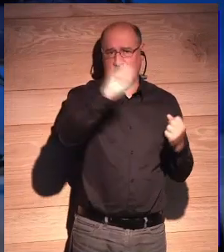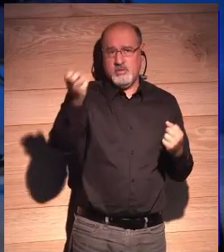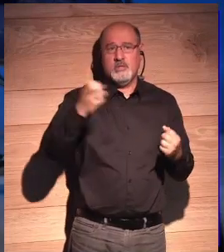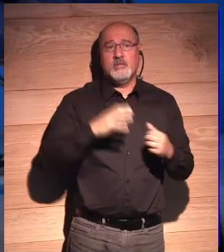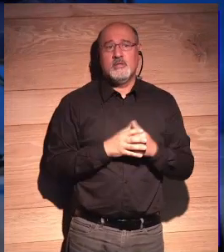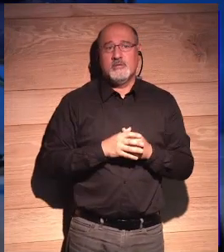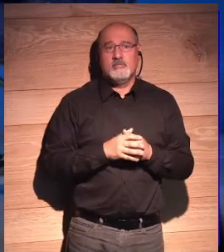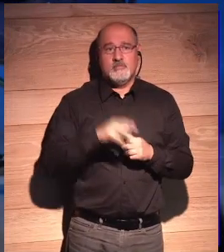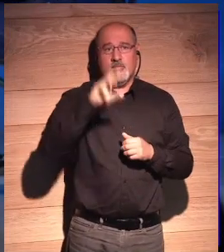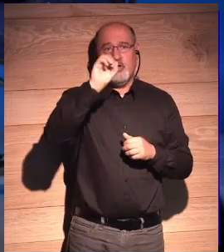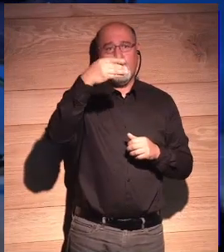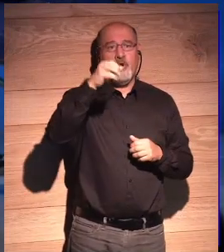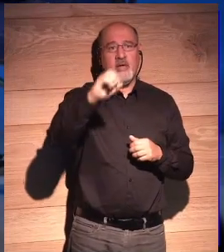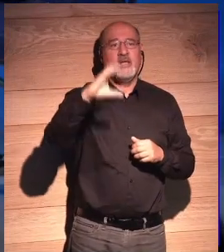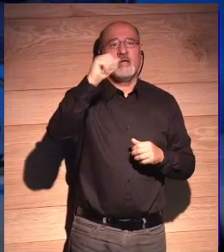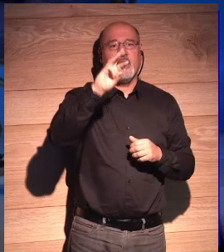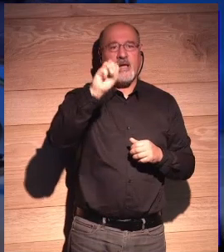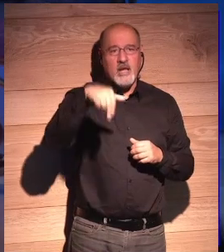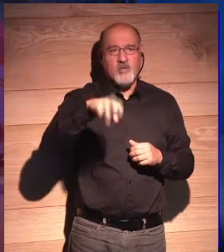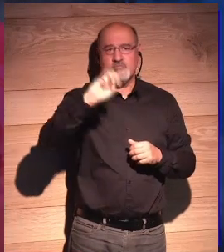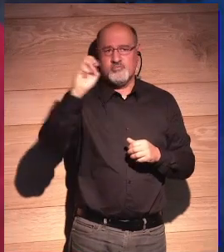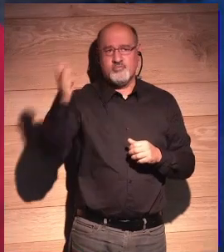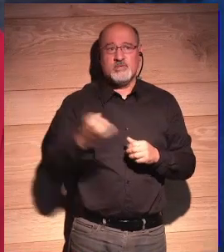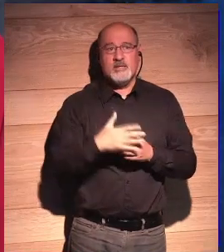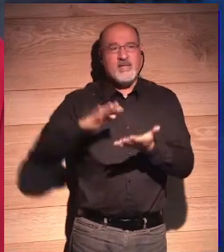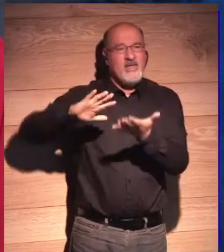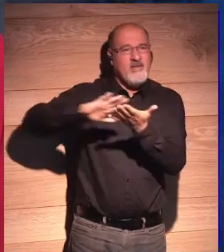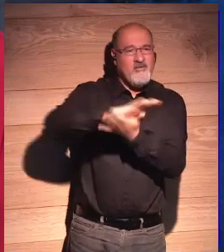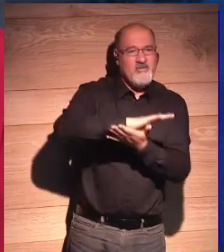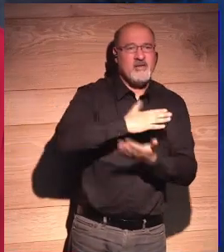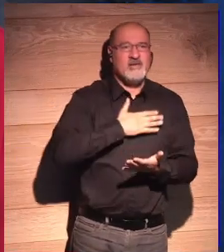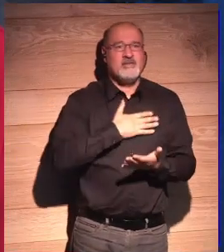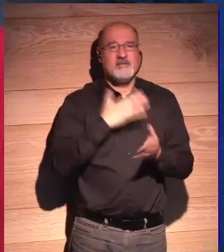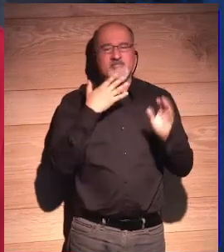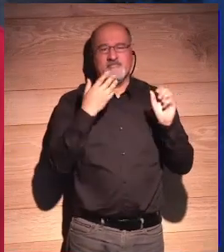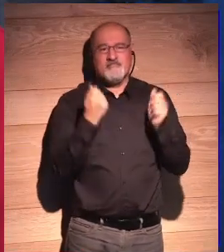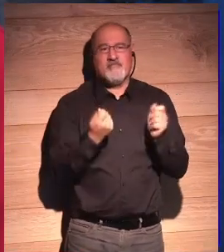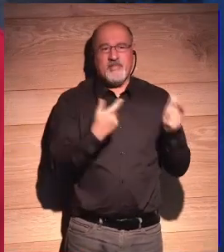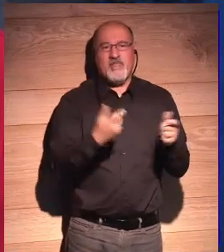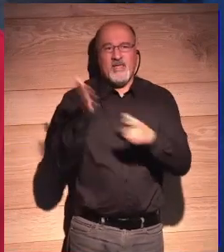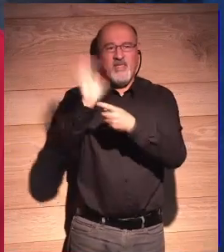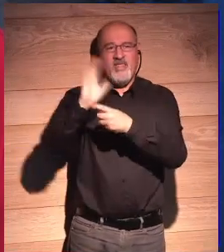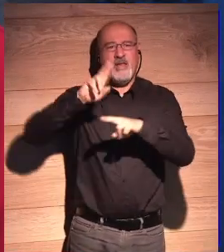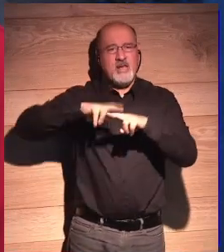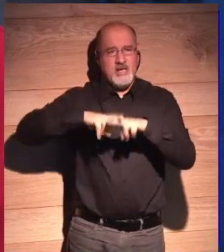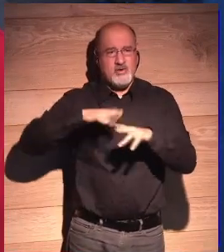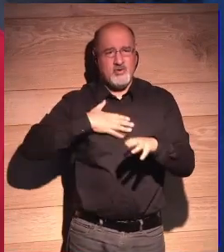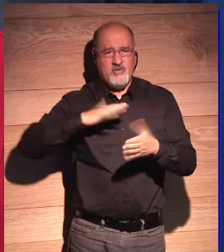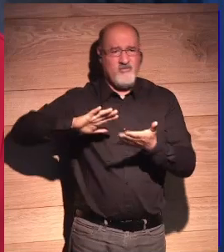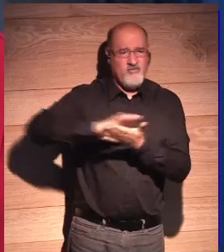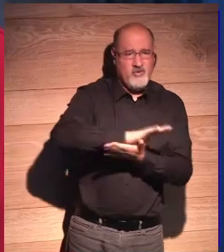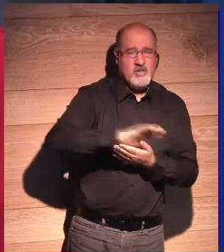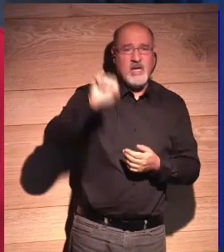other authors like Robert Crumb, etc. But I would like to talk about influences from the movies,